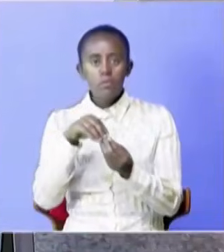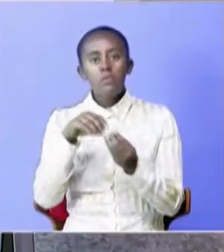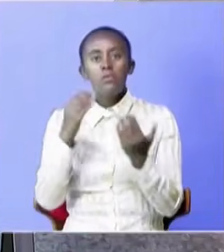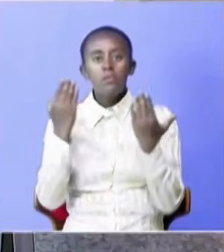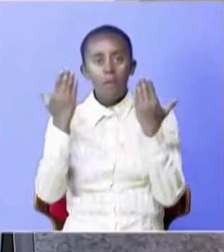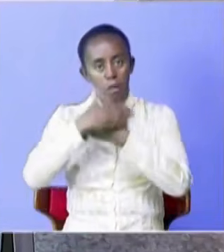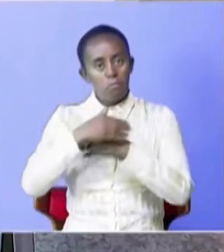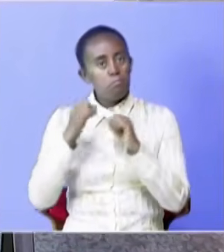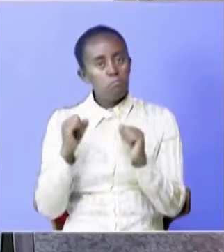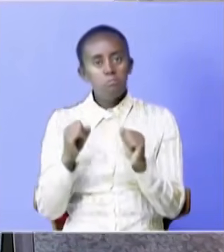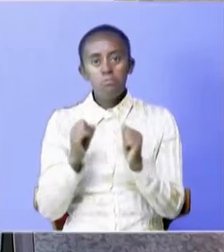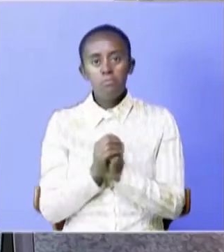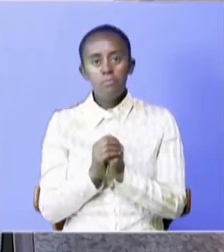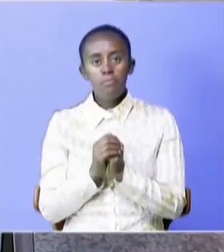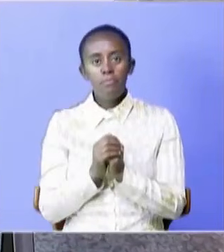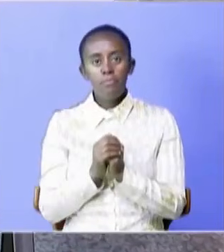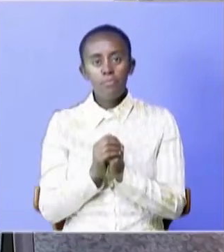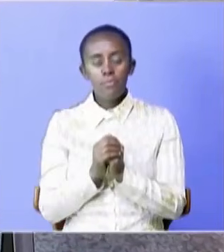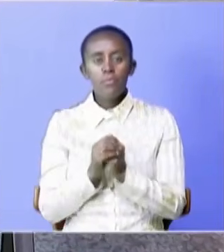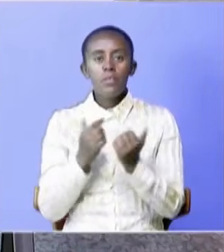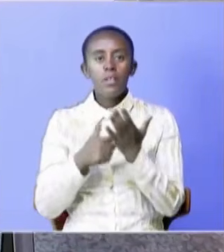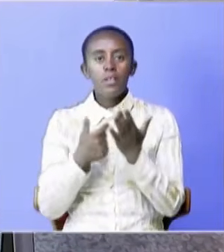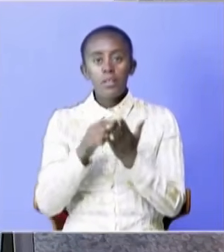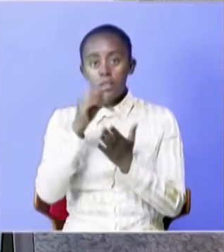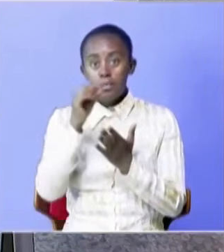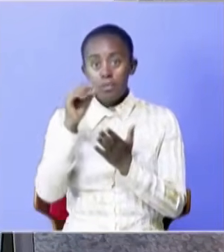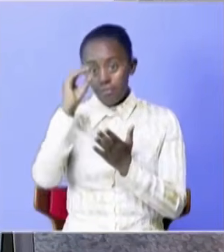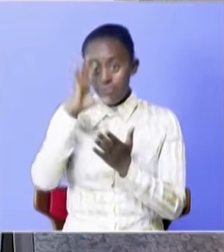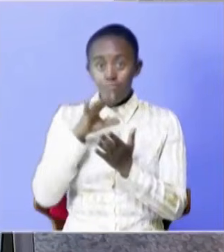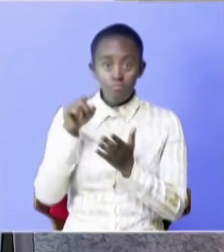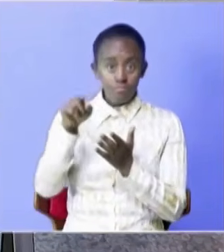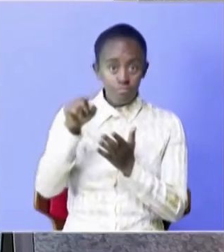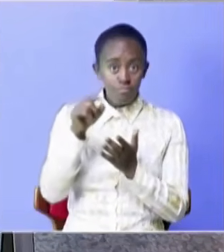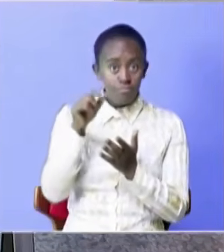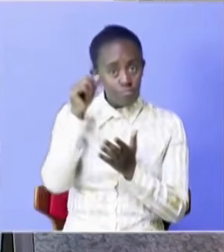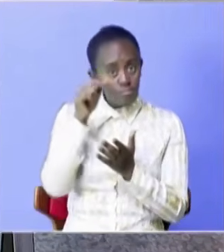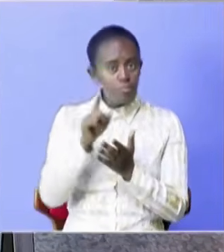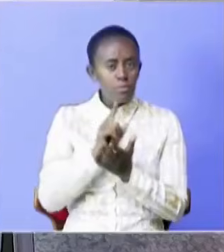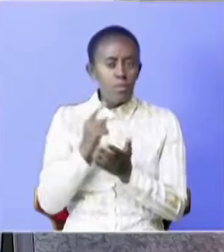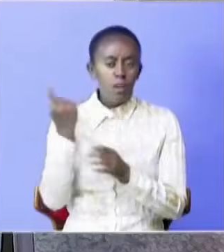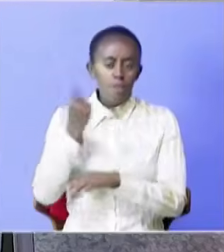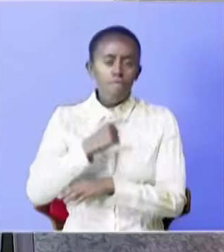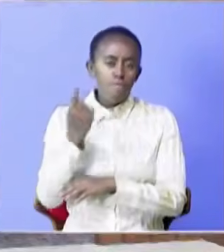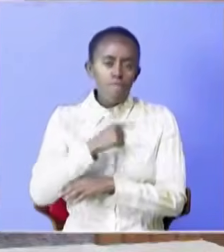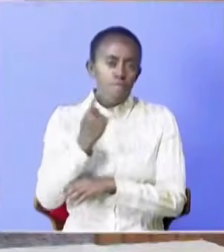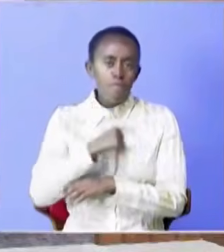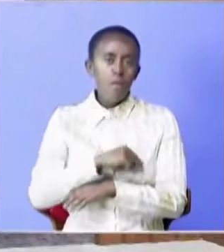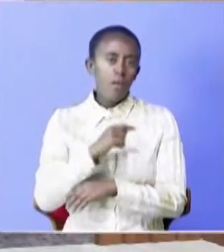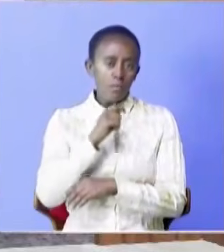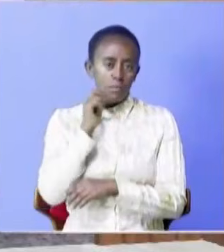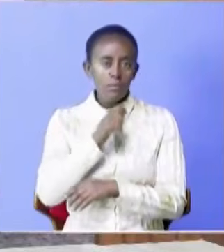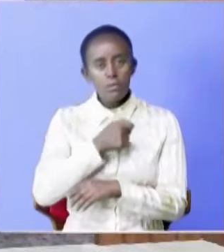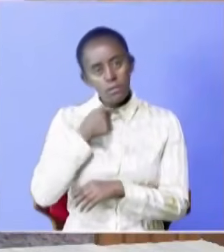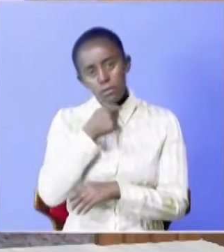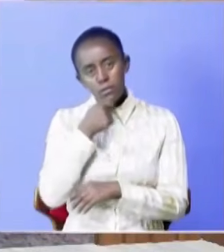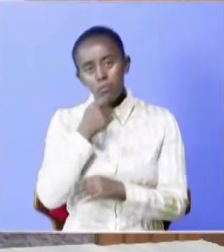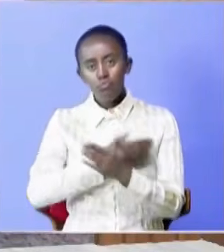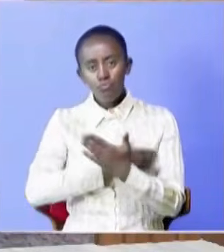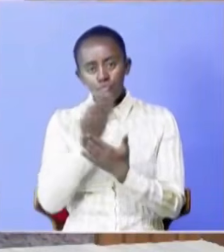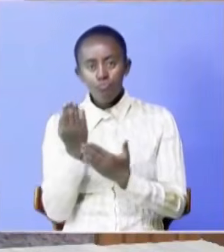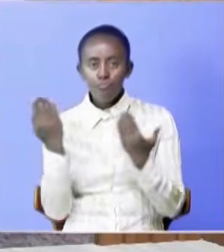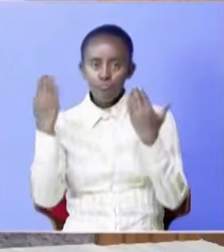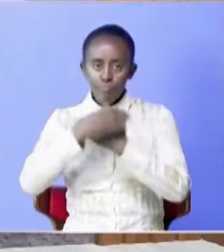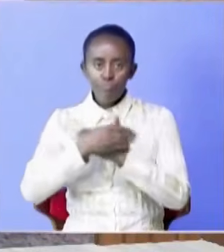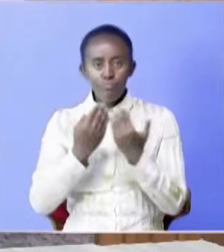night. So these are things this person does every day. These are things these people do a